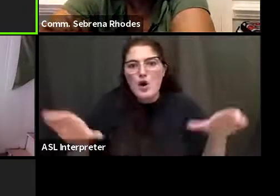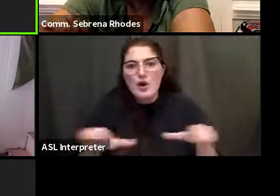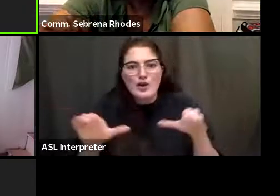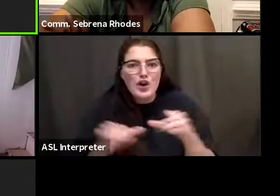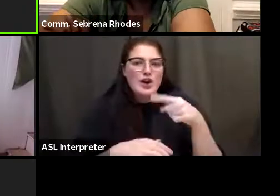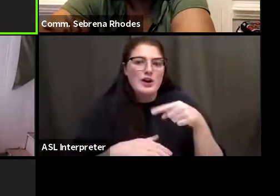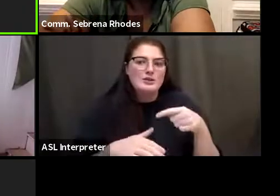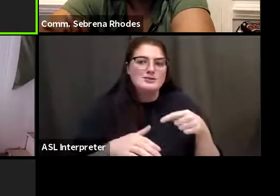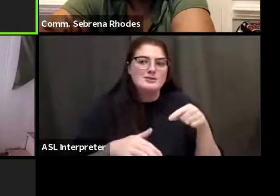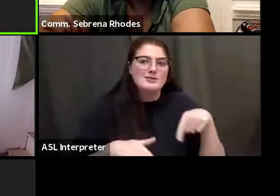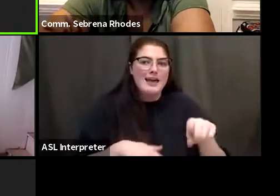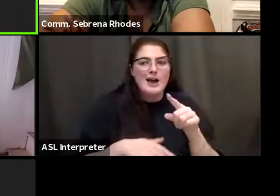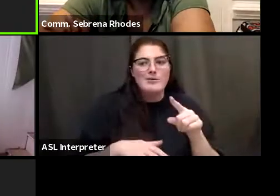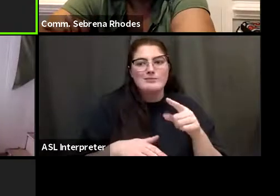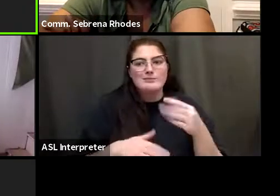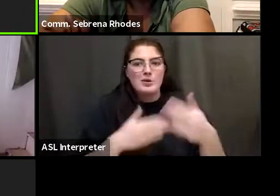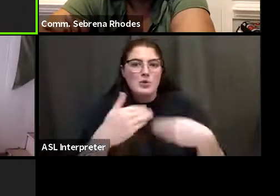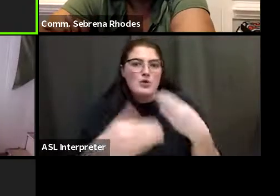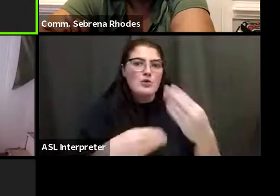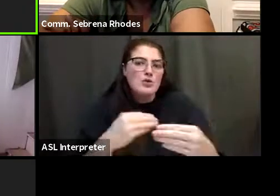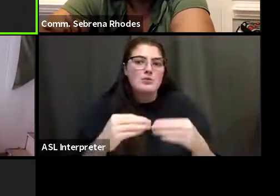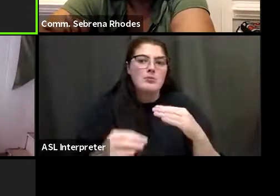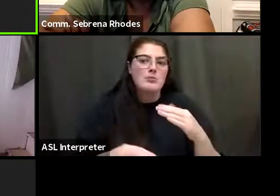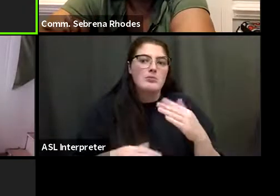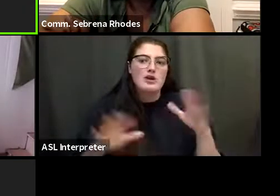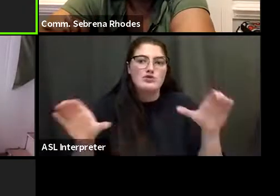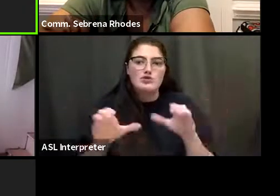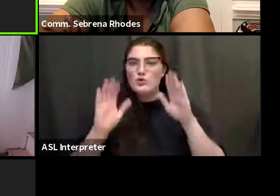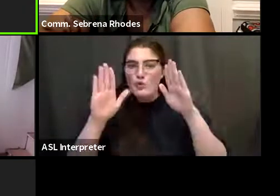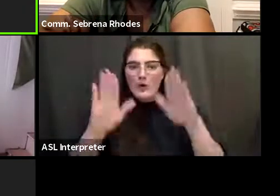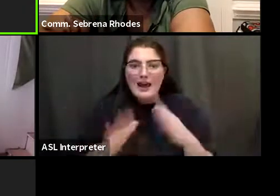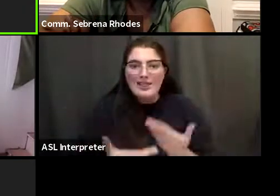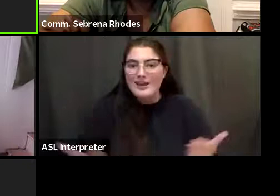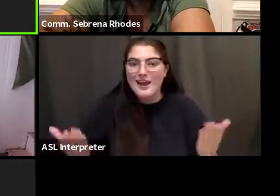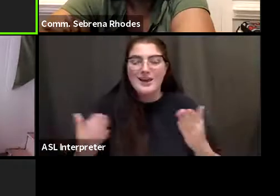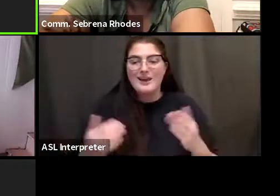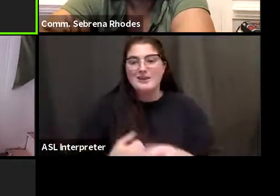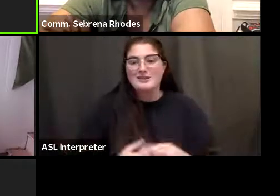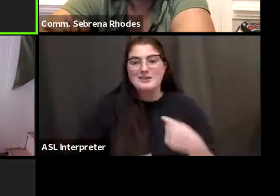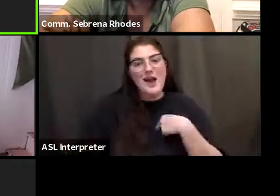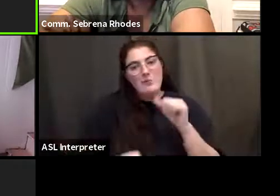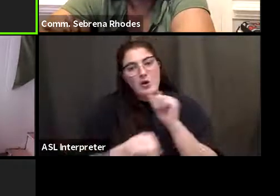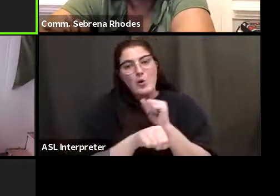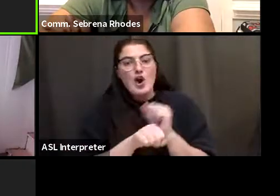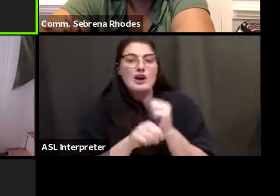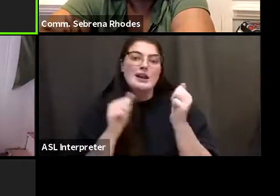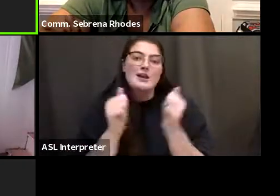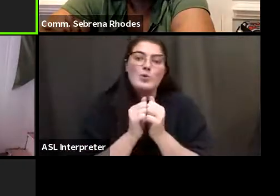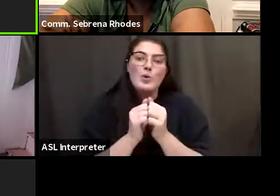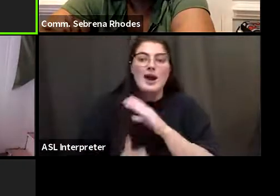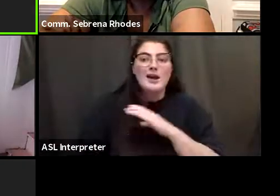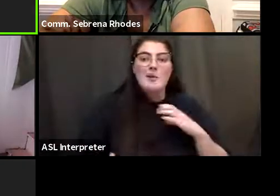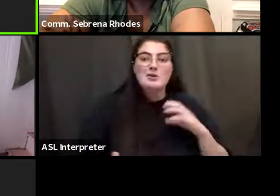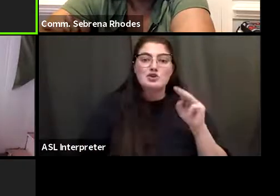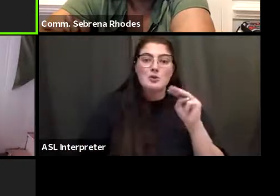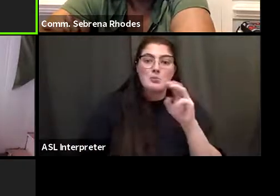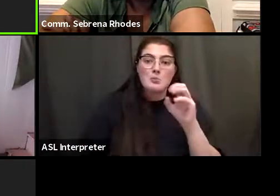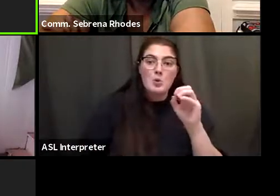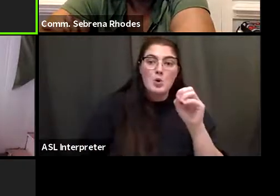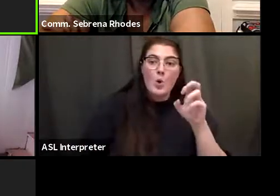for entrepreneurship to move forward and do greater things. I've been working with Commissioner